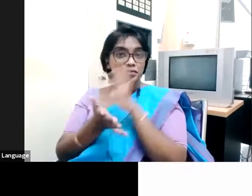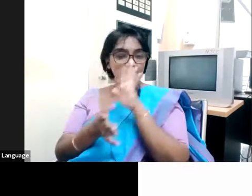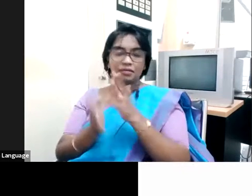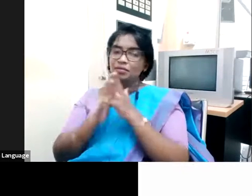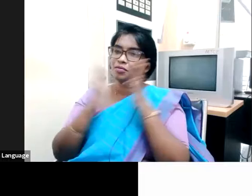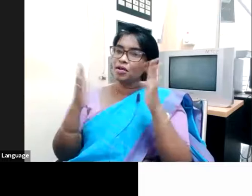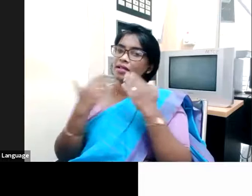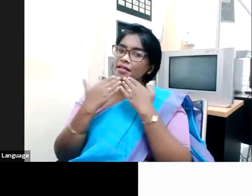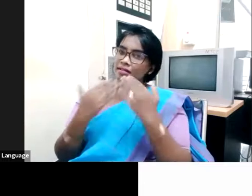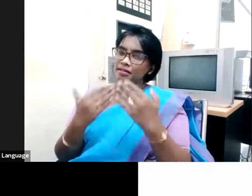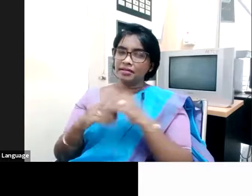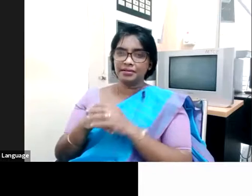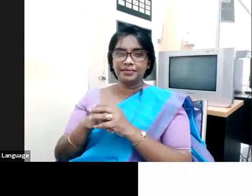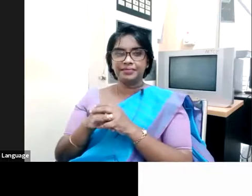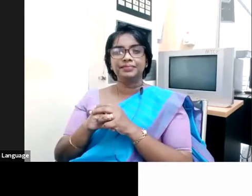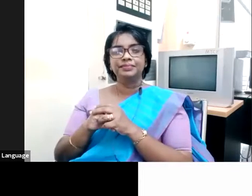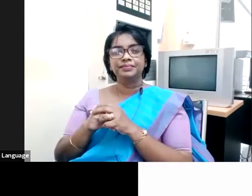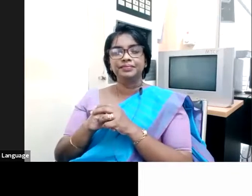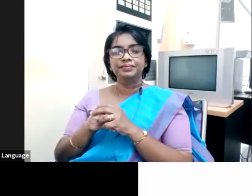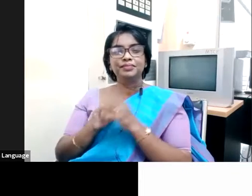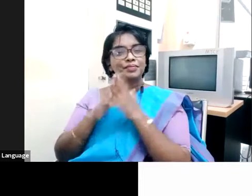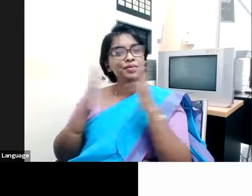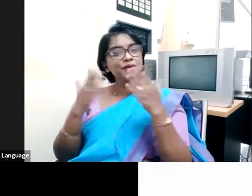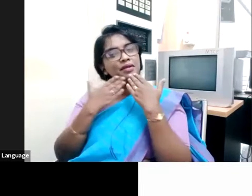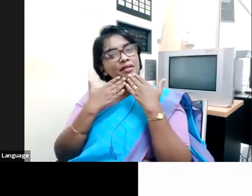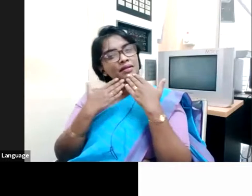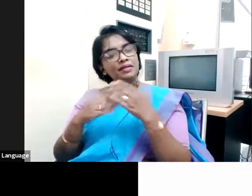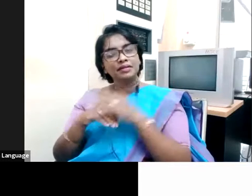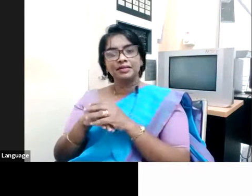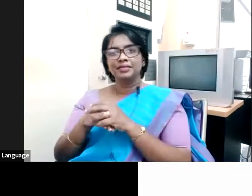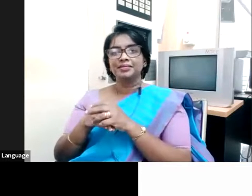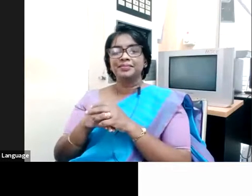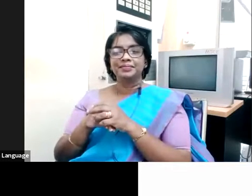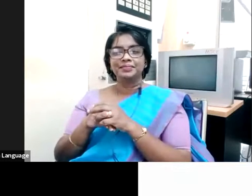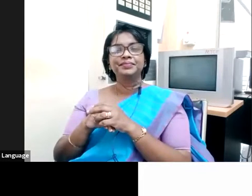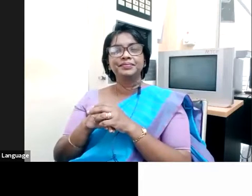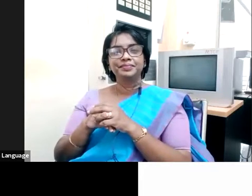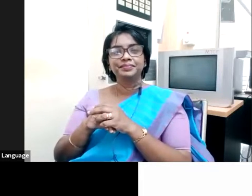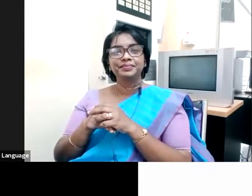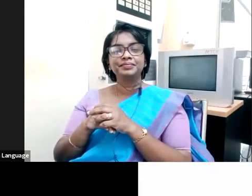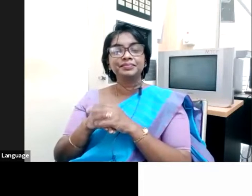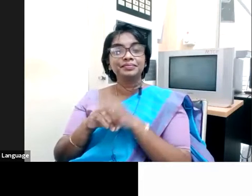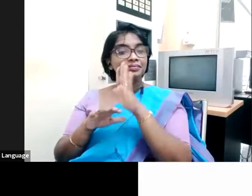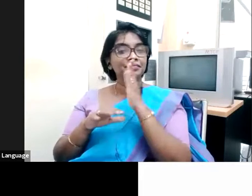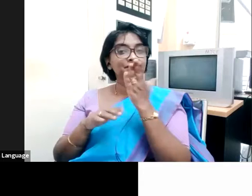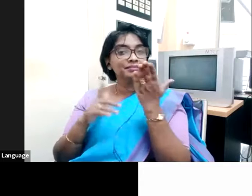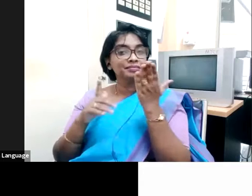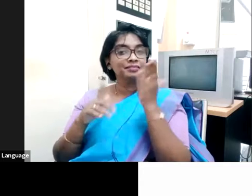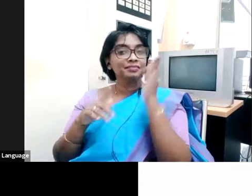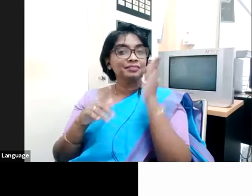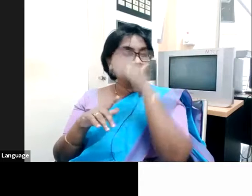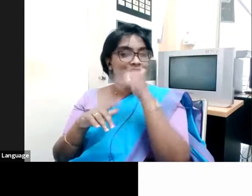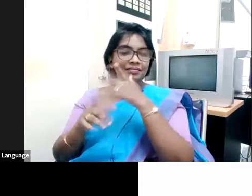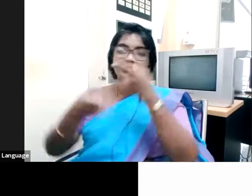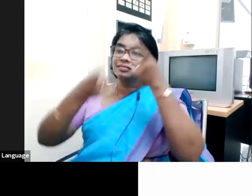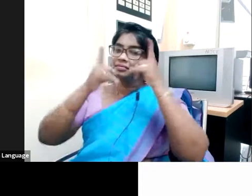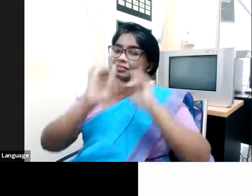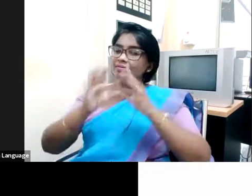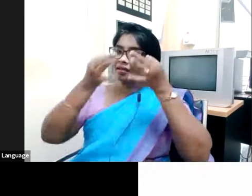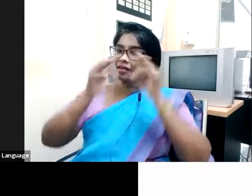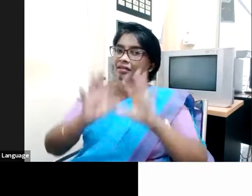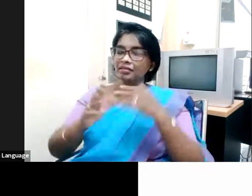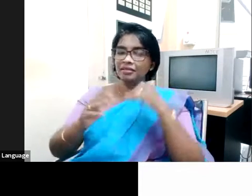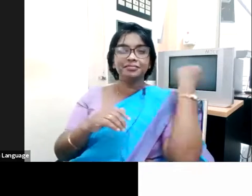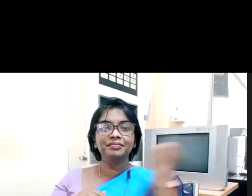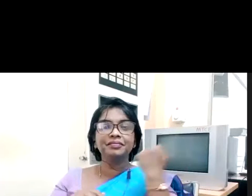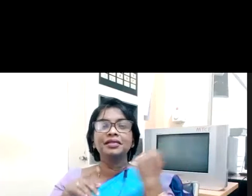Ms. Dagmar. Thanks for that lovely update. I'll now invite Ms. Dilrukshi Kudakuru-Surya. She